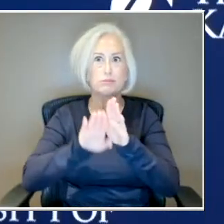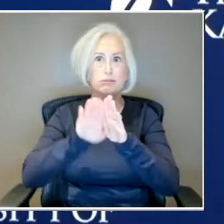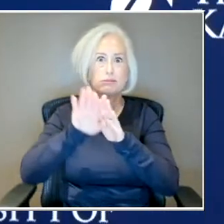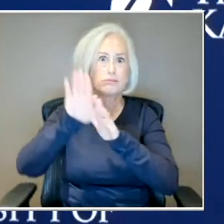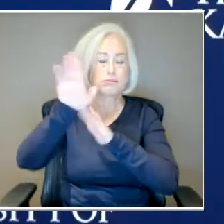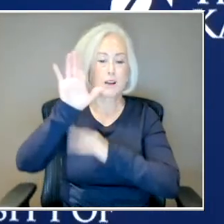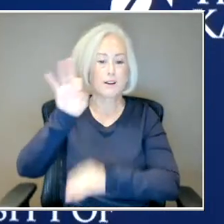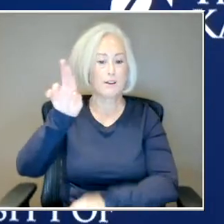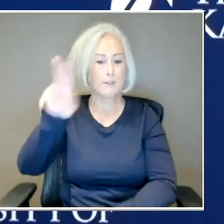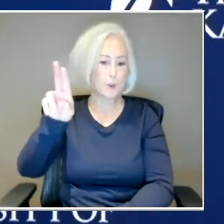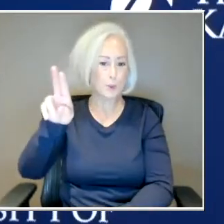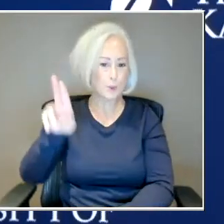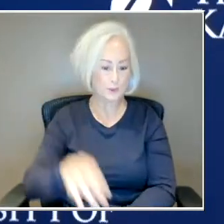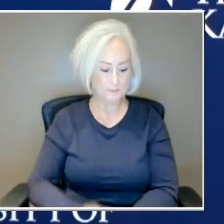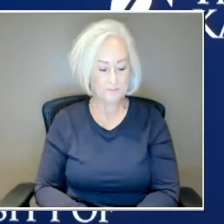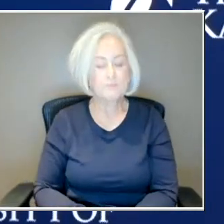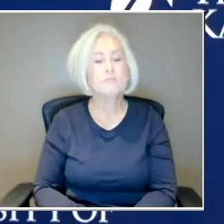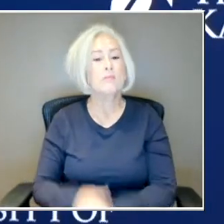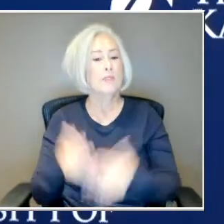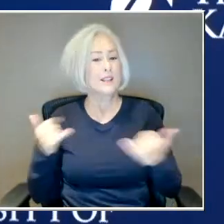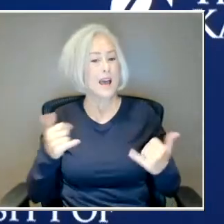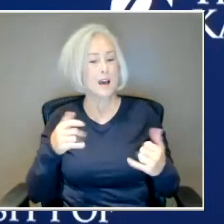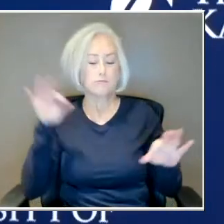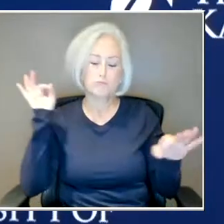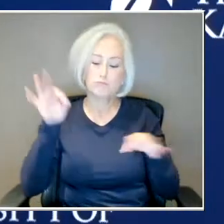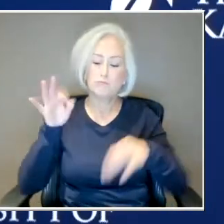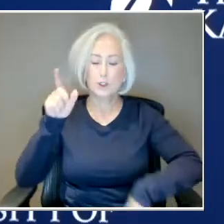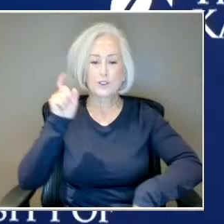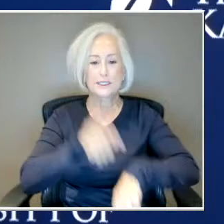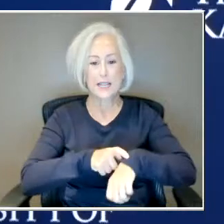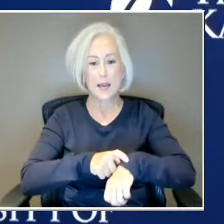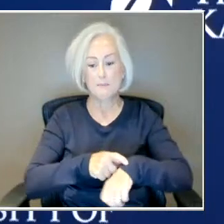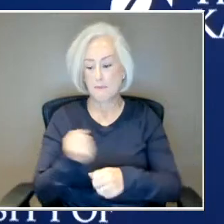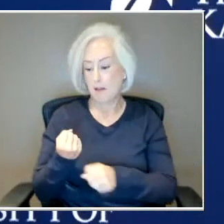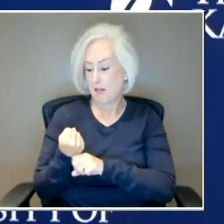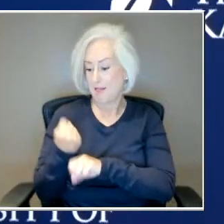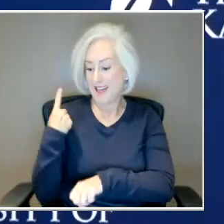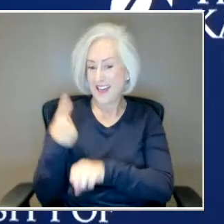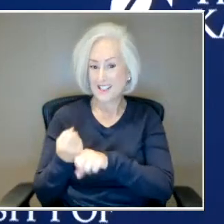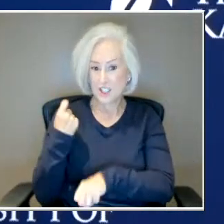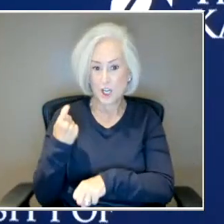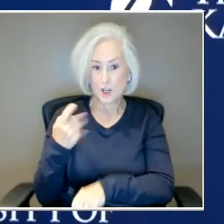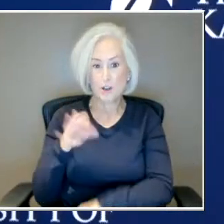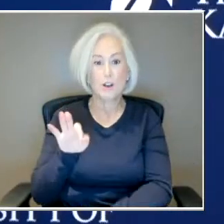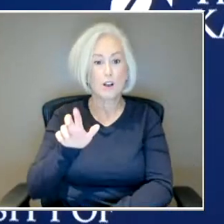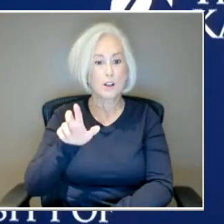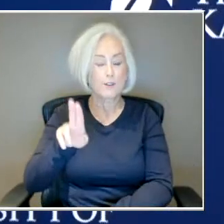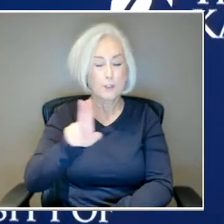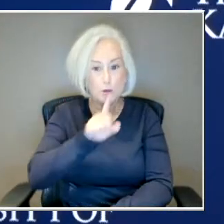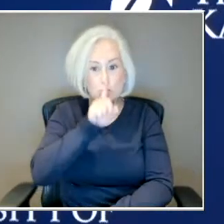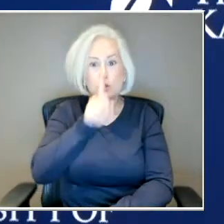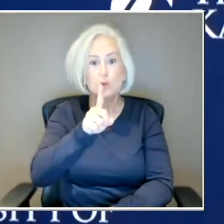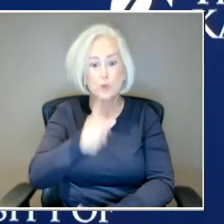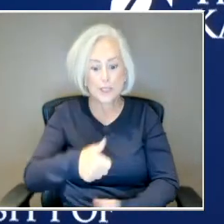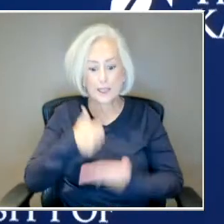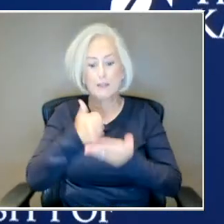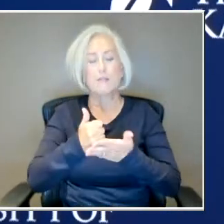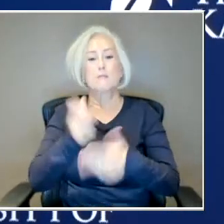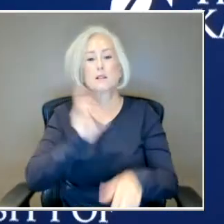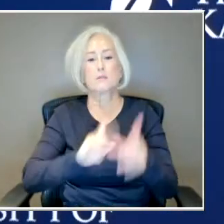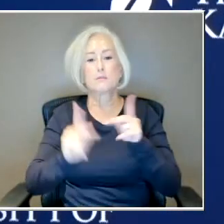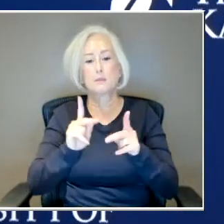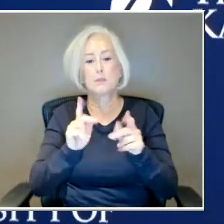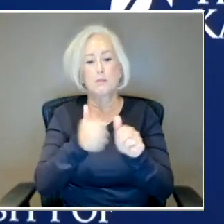is a great time. I'll tell you, last year the flu shot was efficacious. The flu shot does help prevent hospitalization and reduces